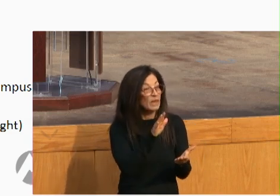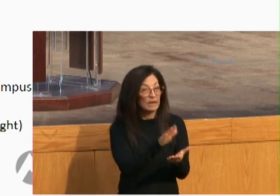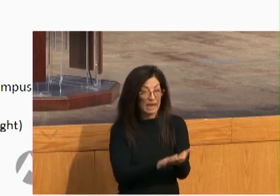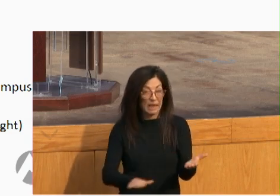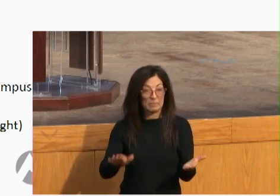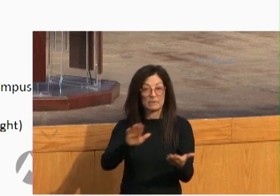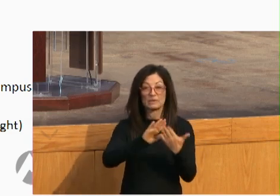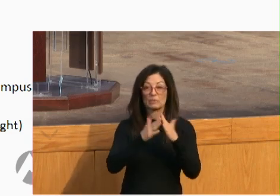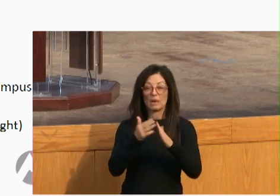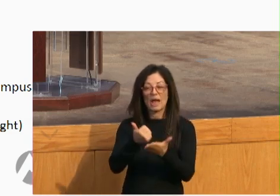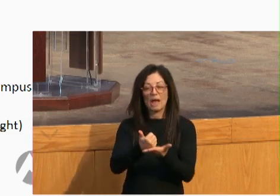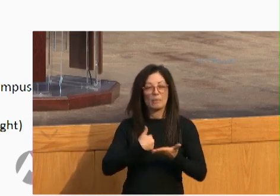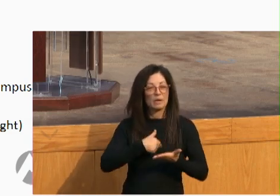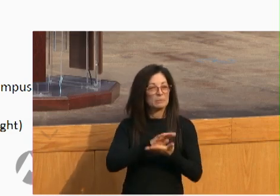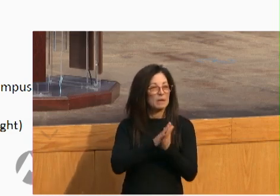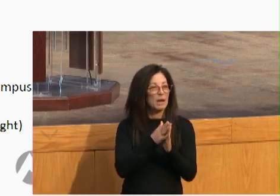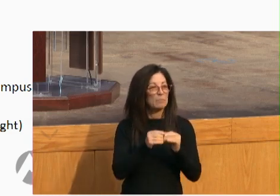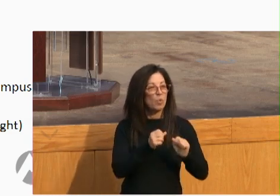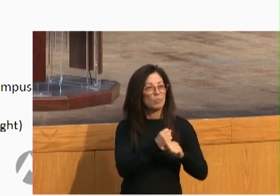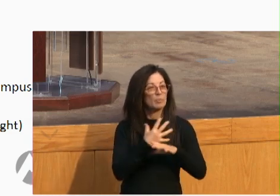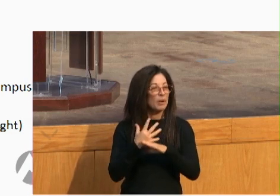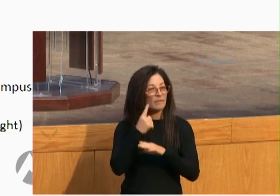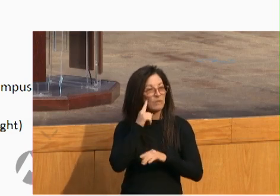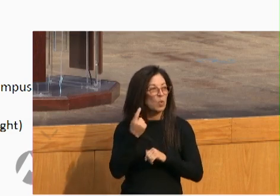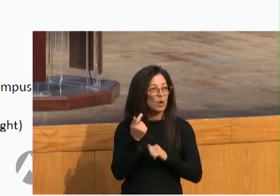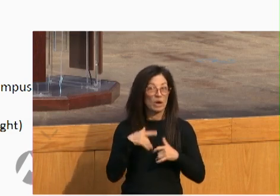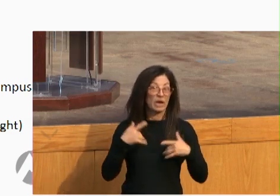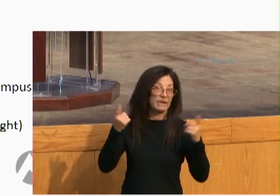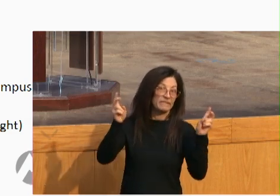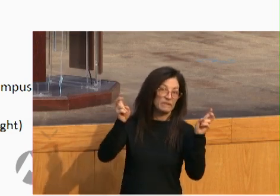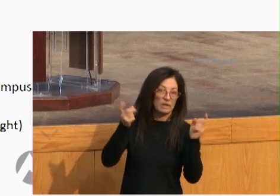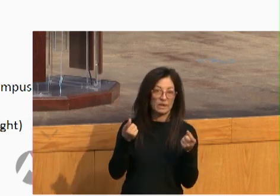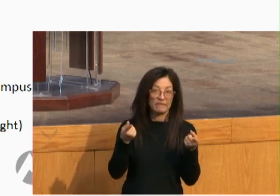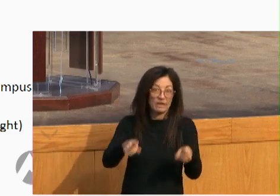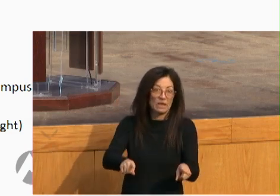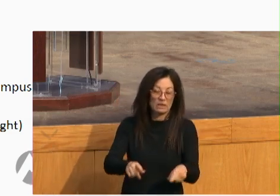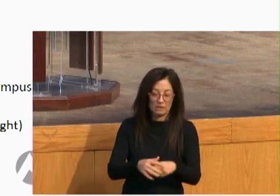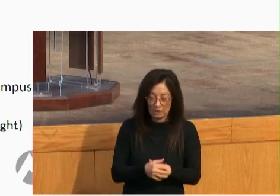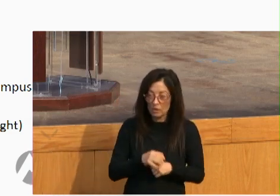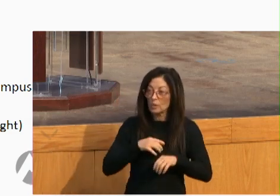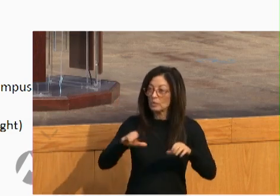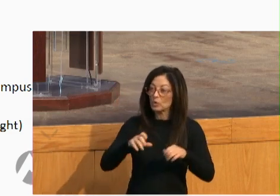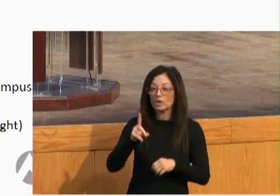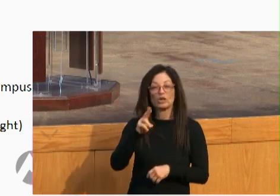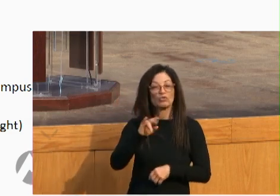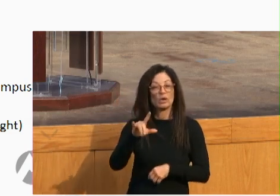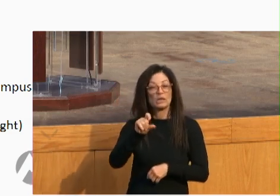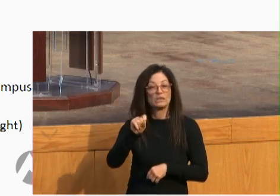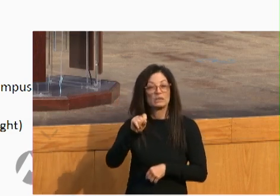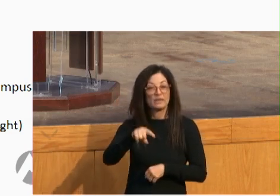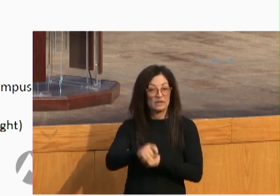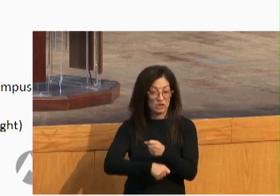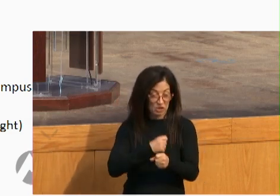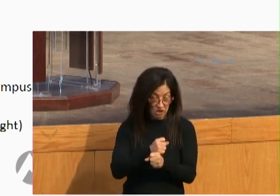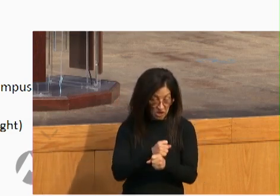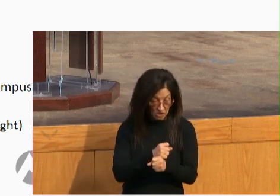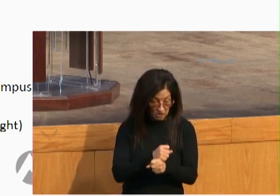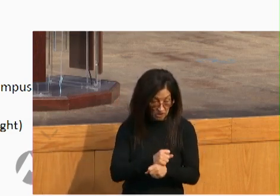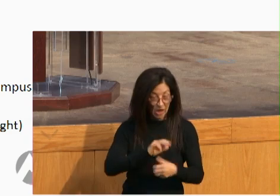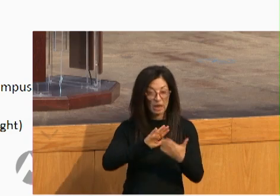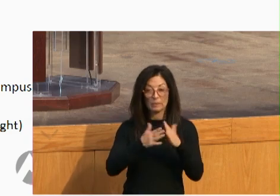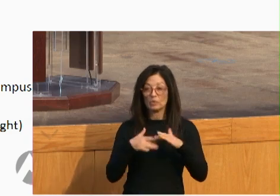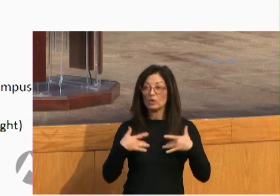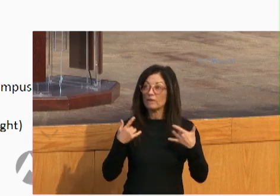us be more prepared for an event. We have been doing drills this year, community